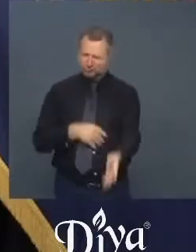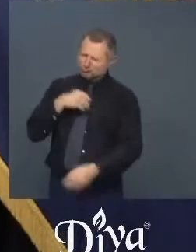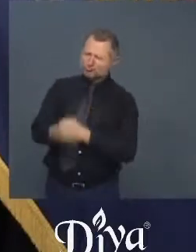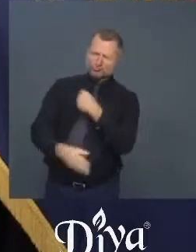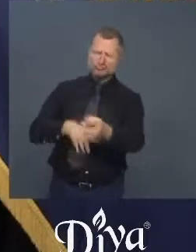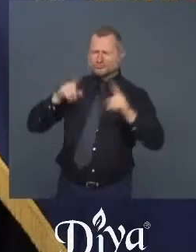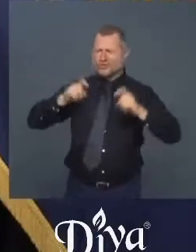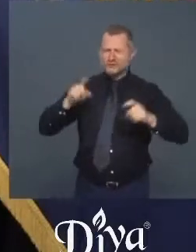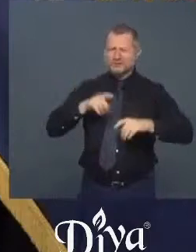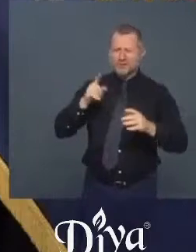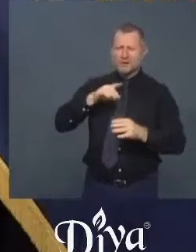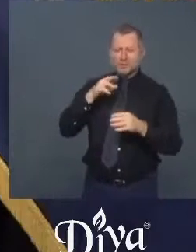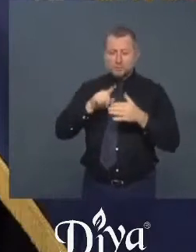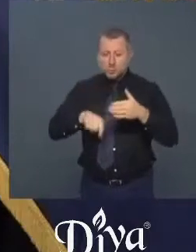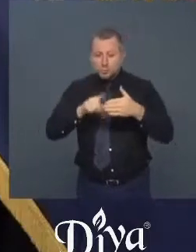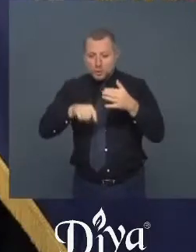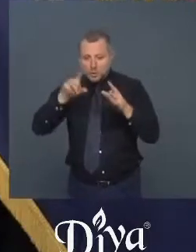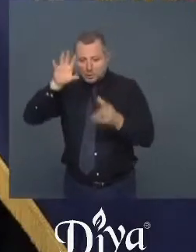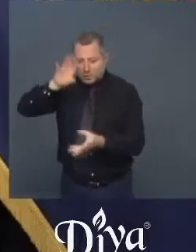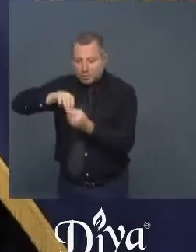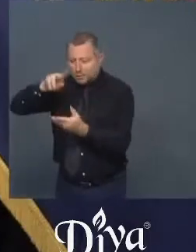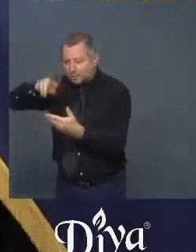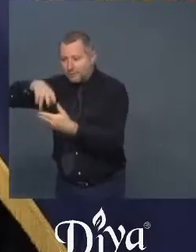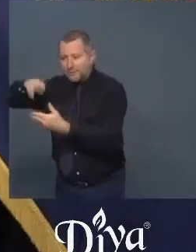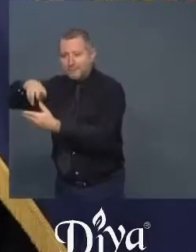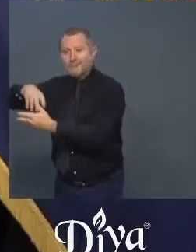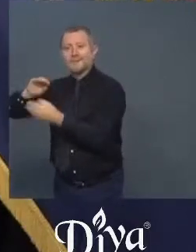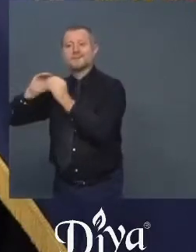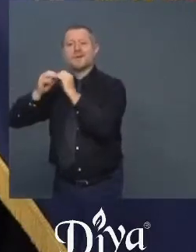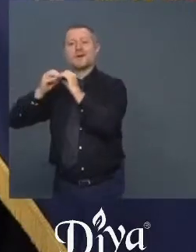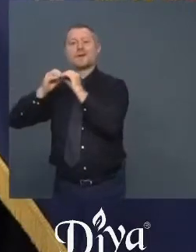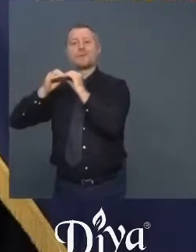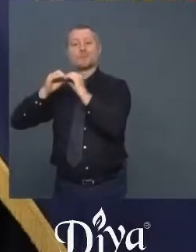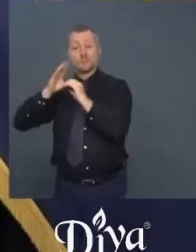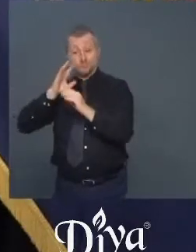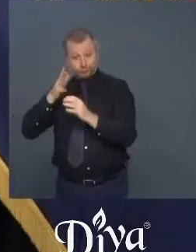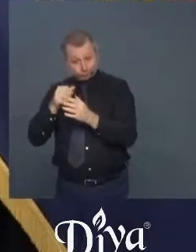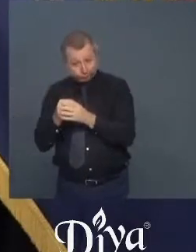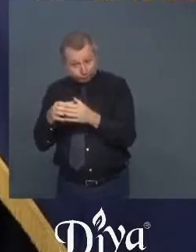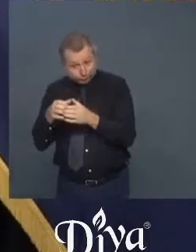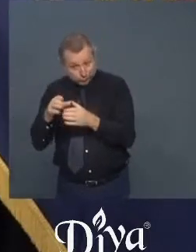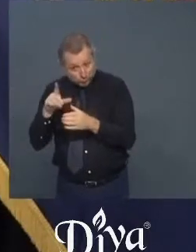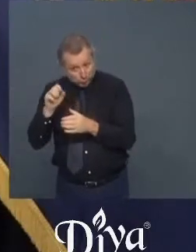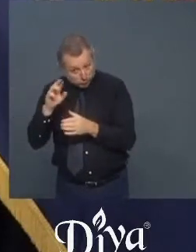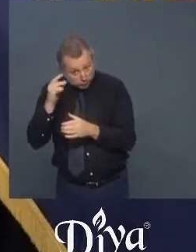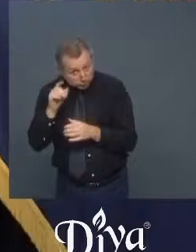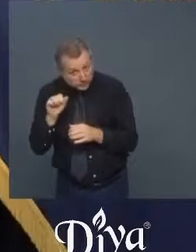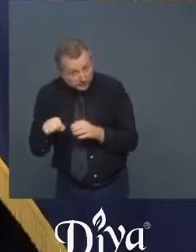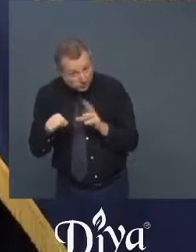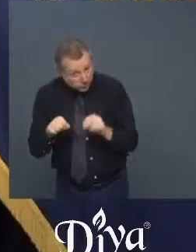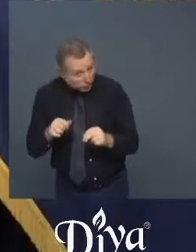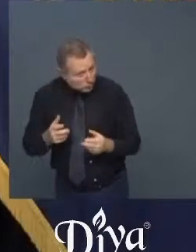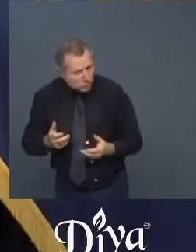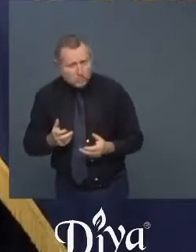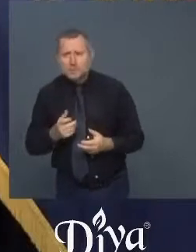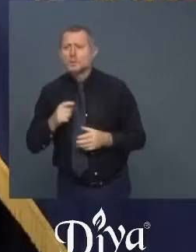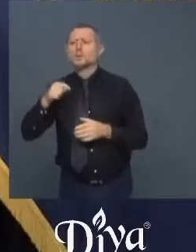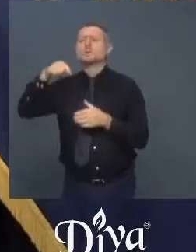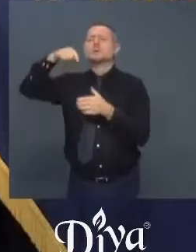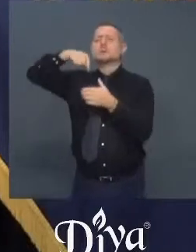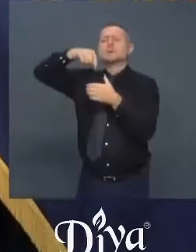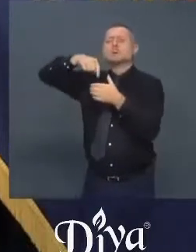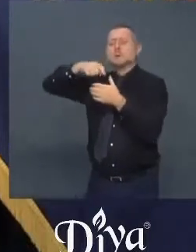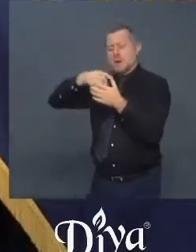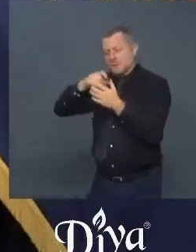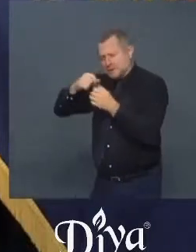the numbers of the tests. Are there clusters? Is there something in the data? And